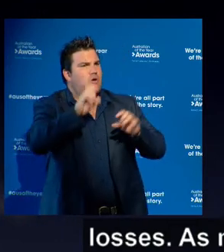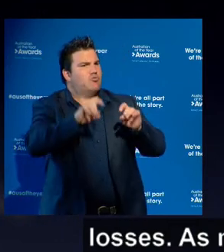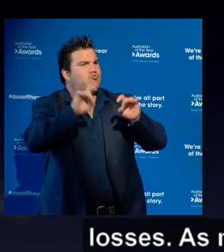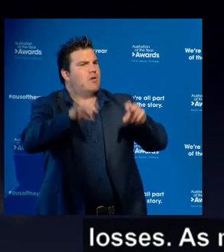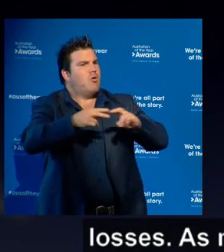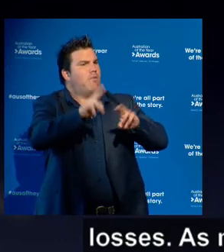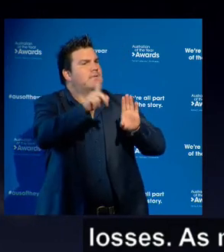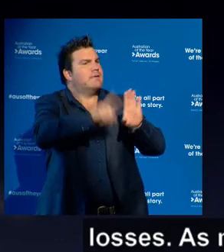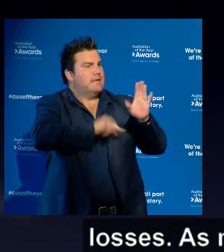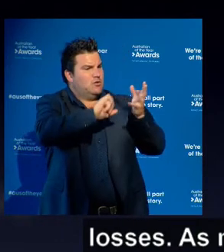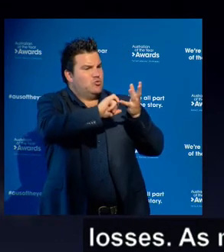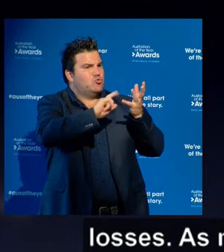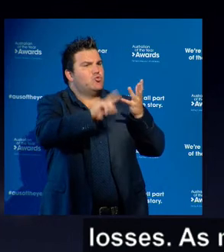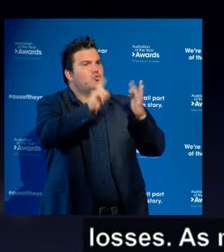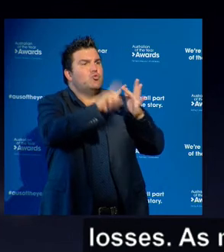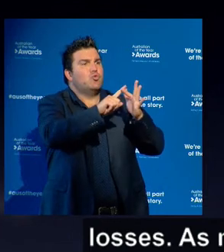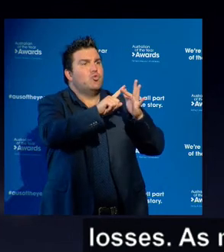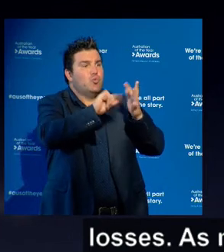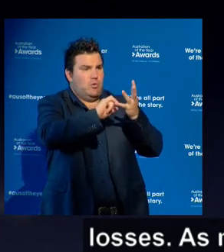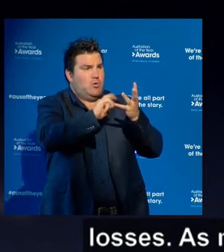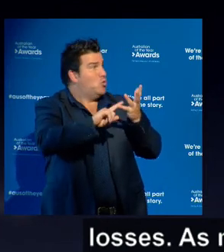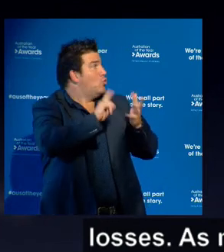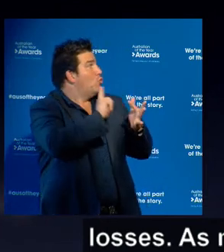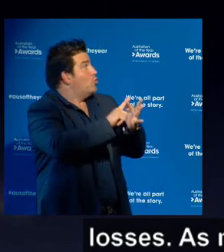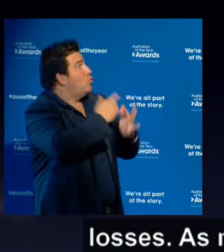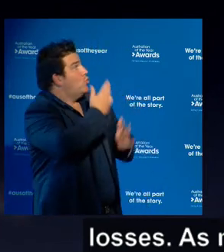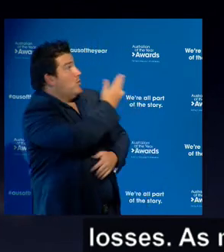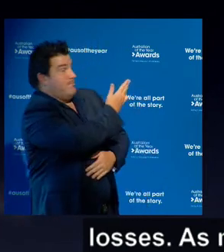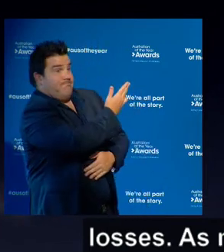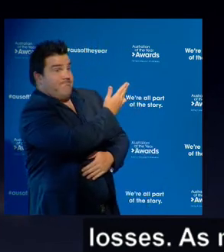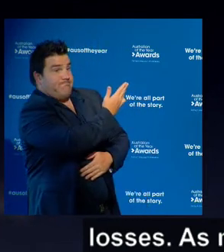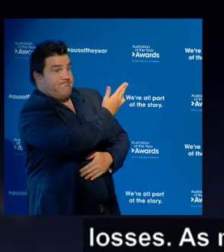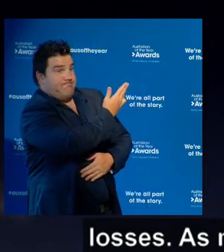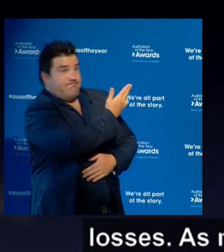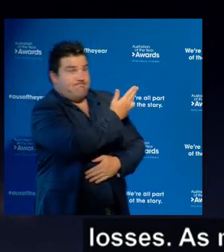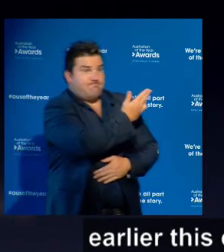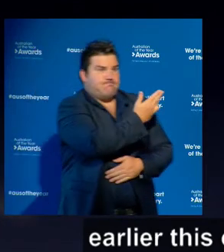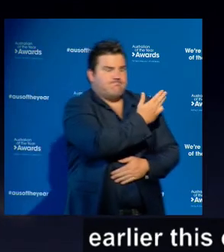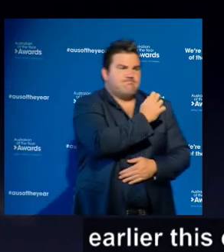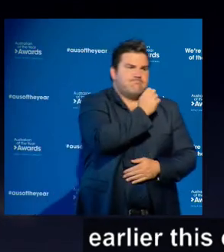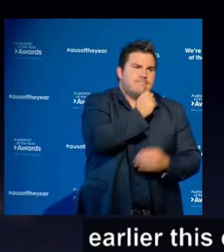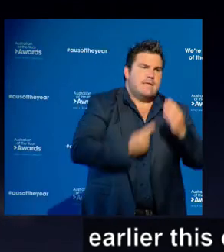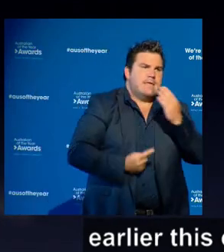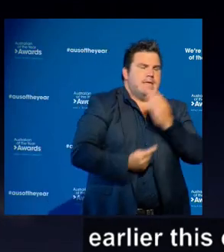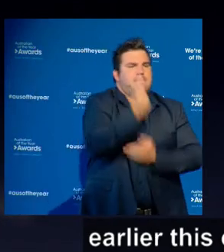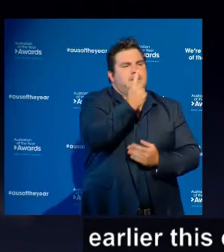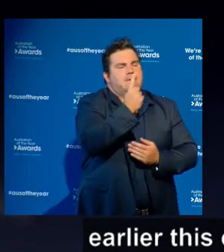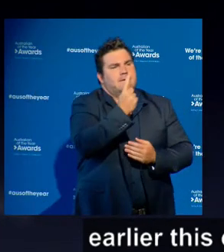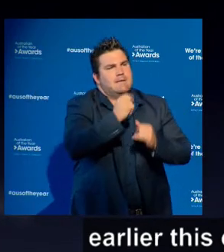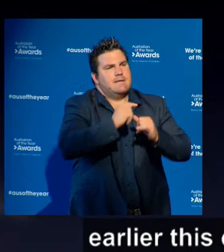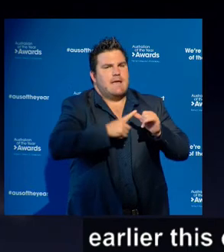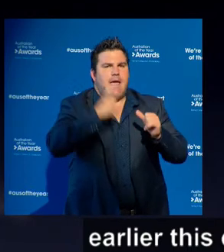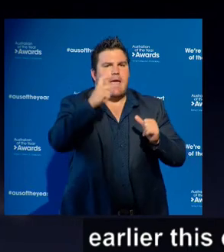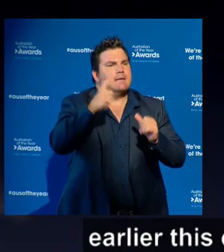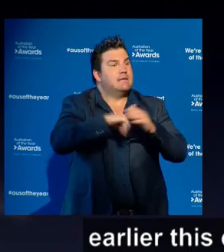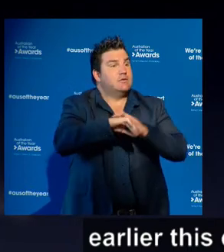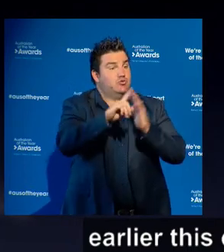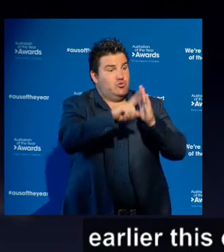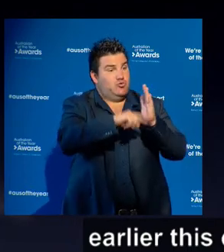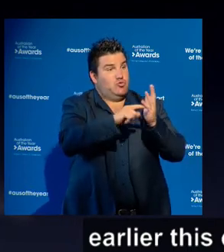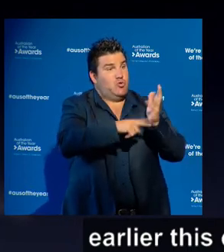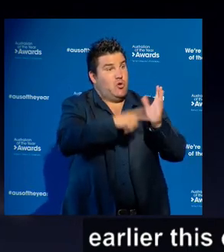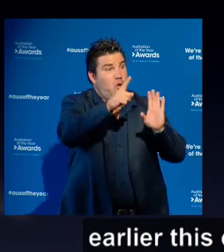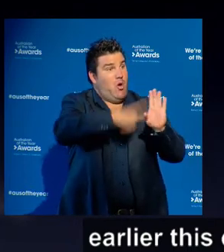Australian, Sue Salthouse, was tragically killed in an accident in July. Sue's sudden